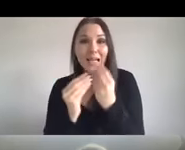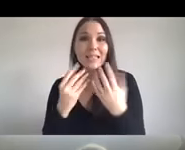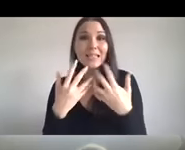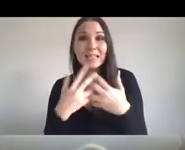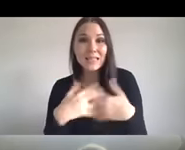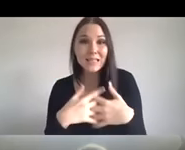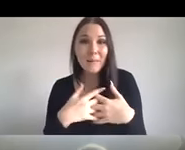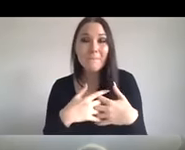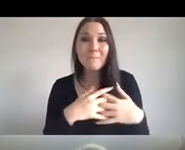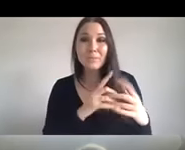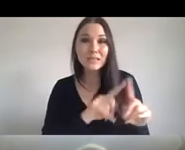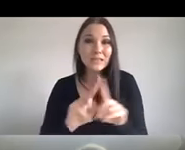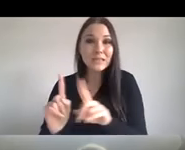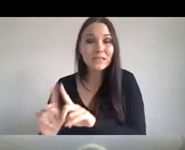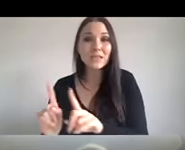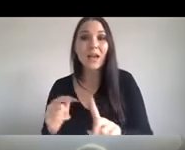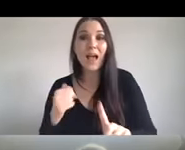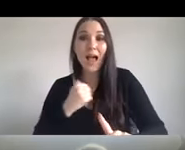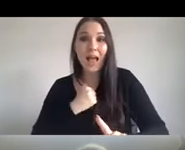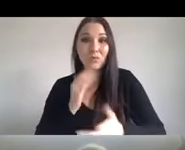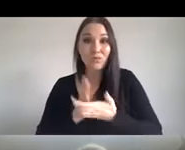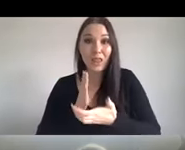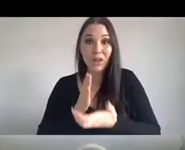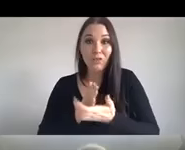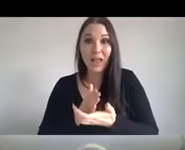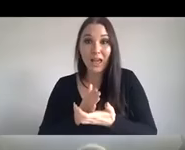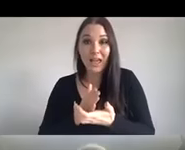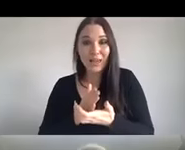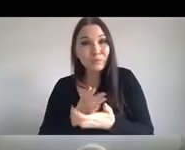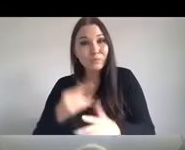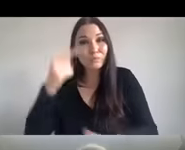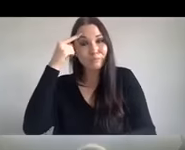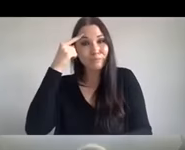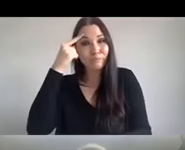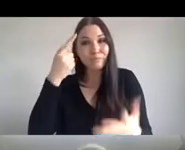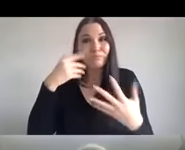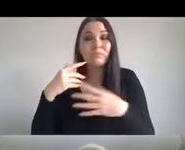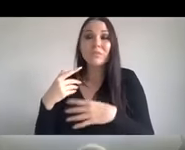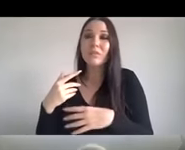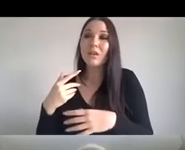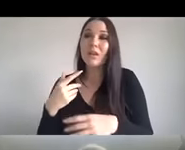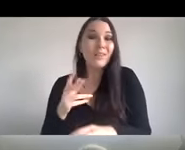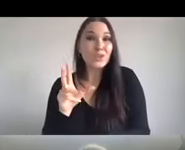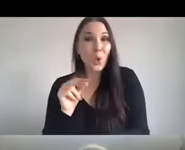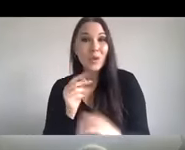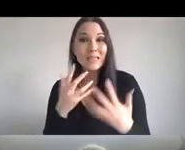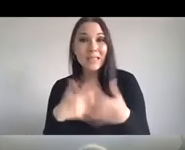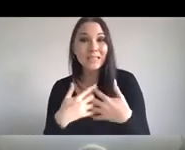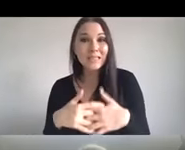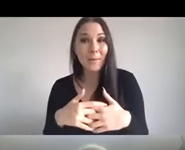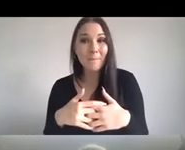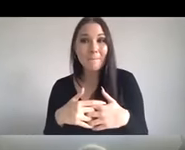what I really took with me was the message that there is no system that could be certified